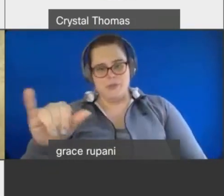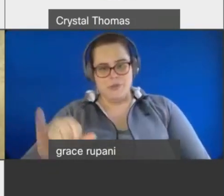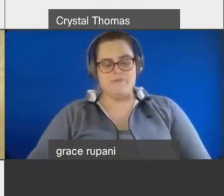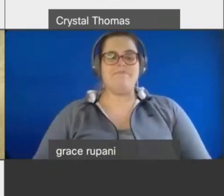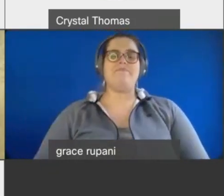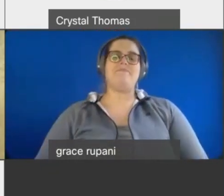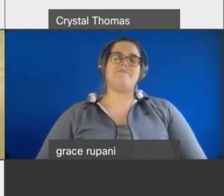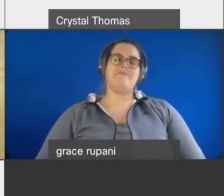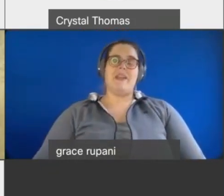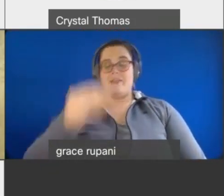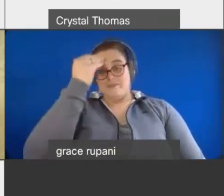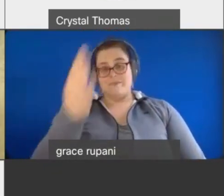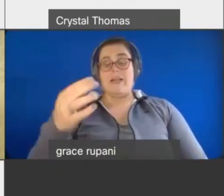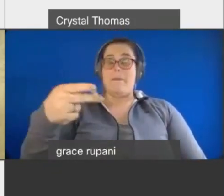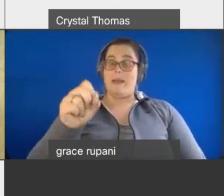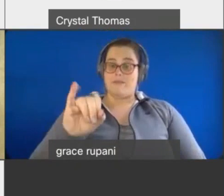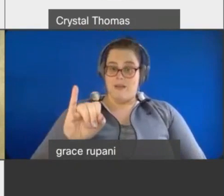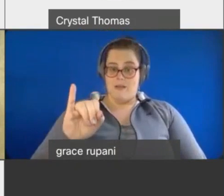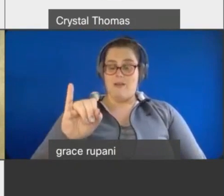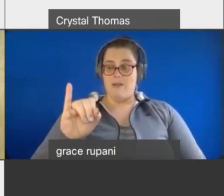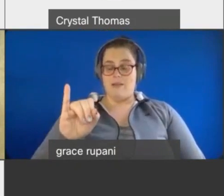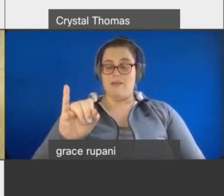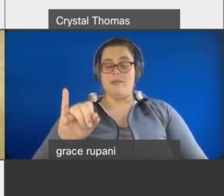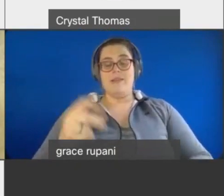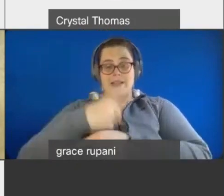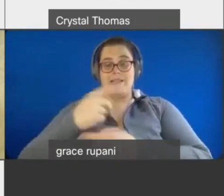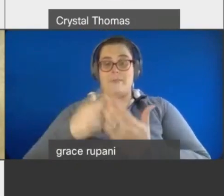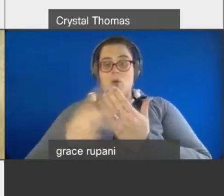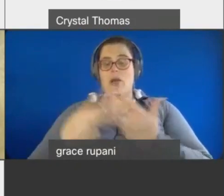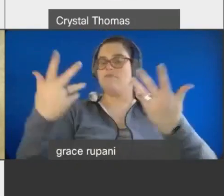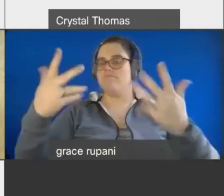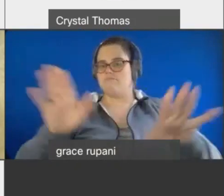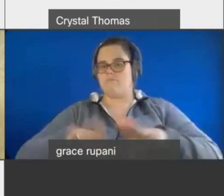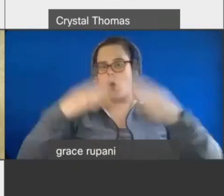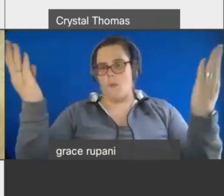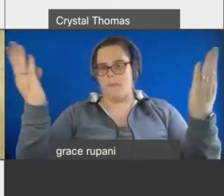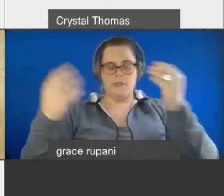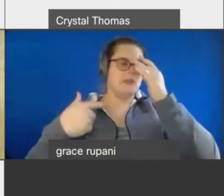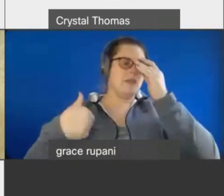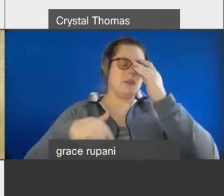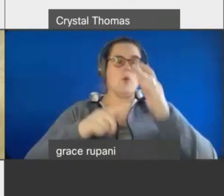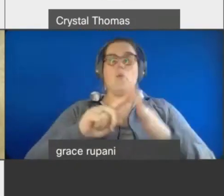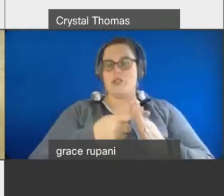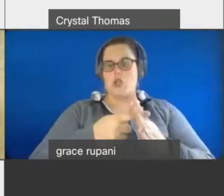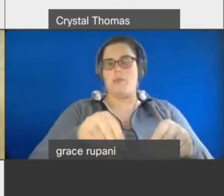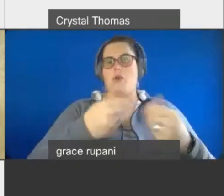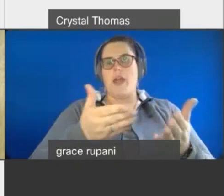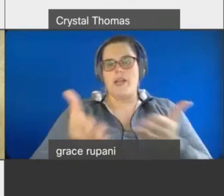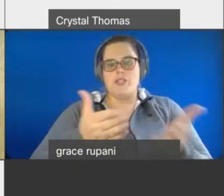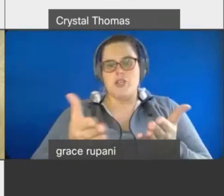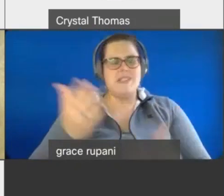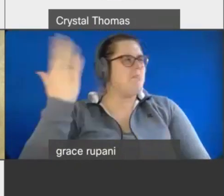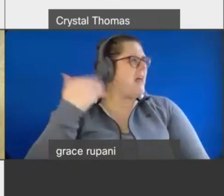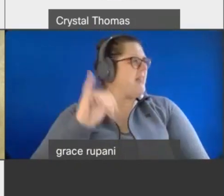okay, PSI day program is open, and we began providing service to people back in